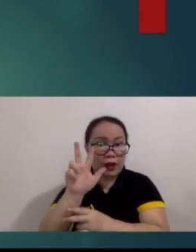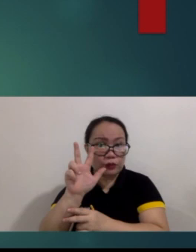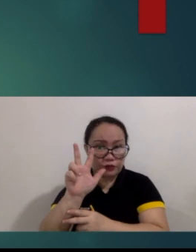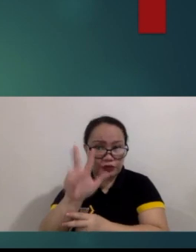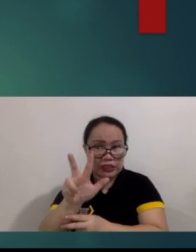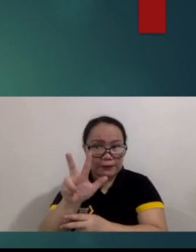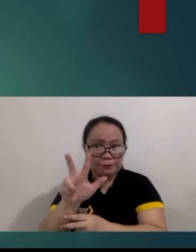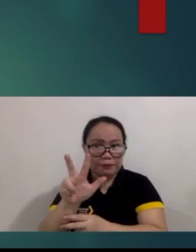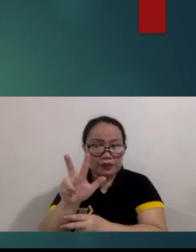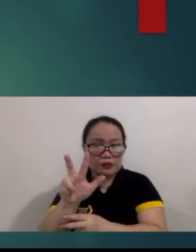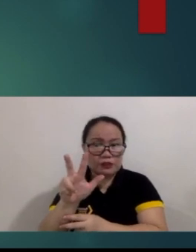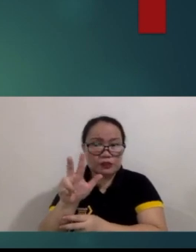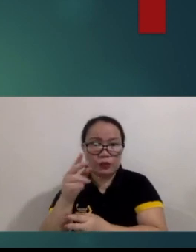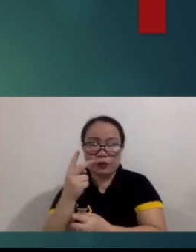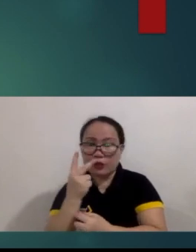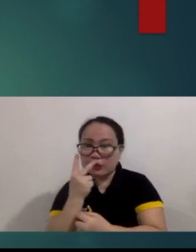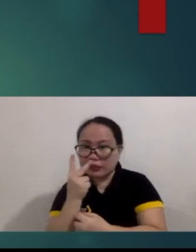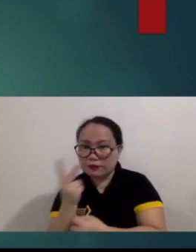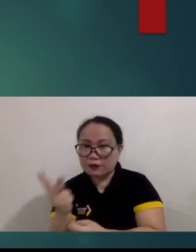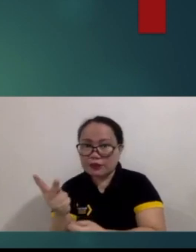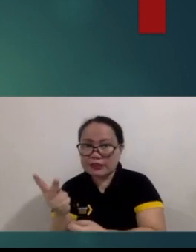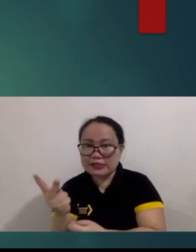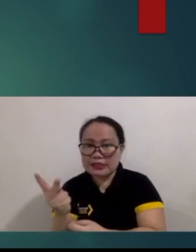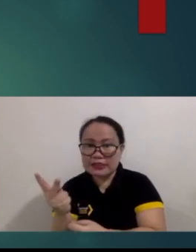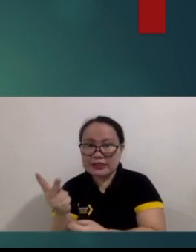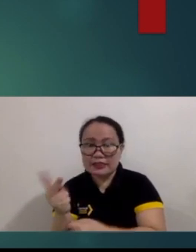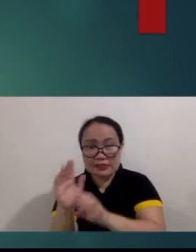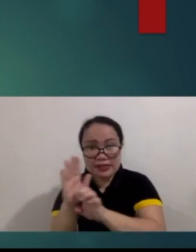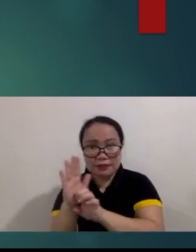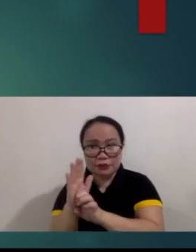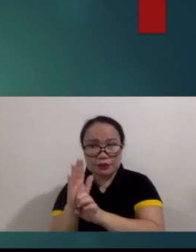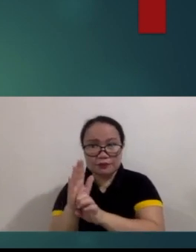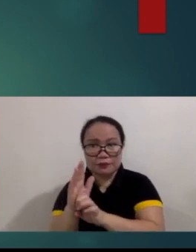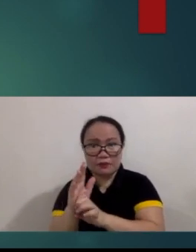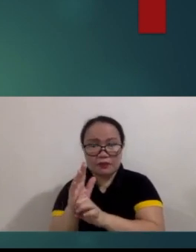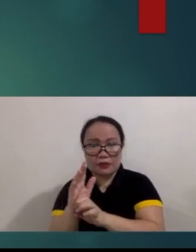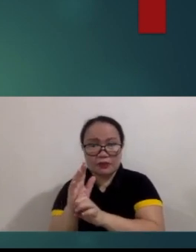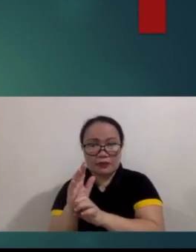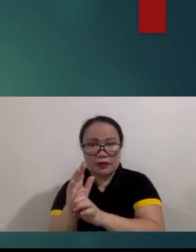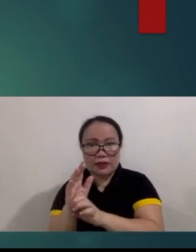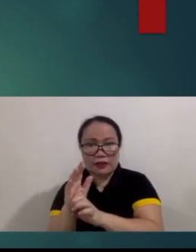to the power of 3. So if you can see in the example,